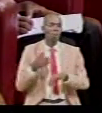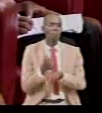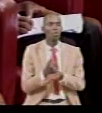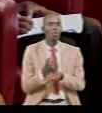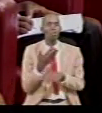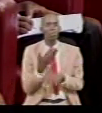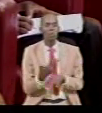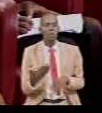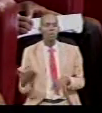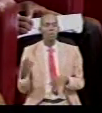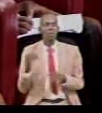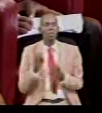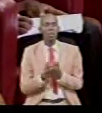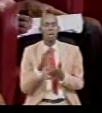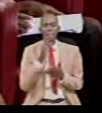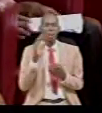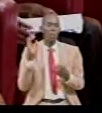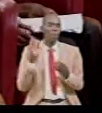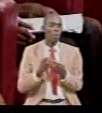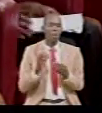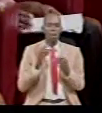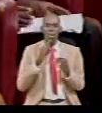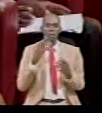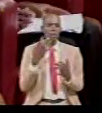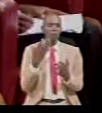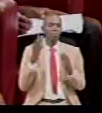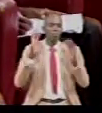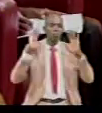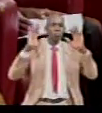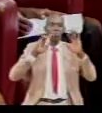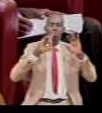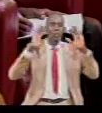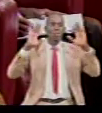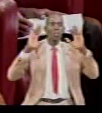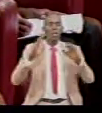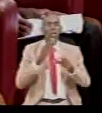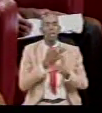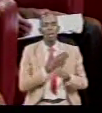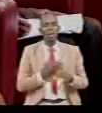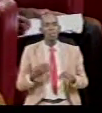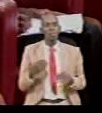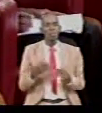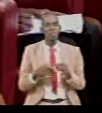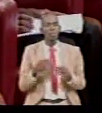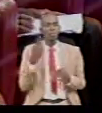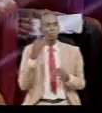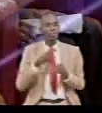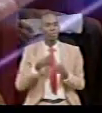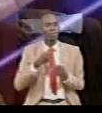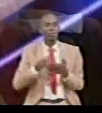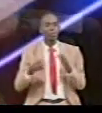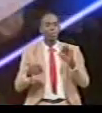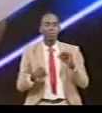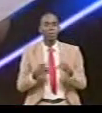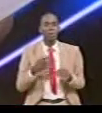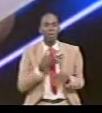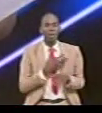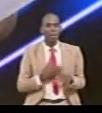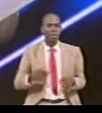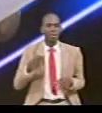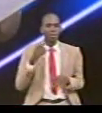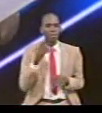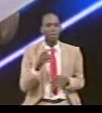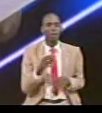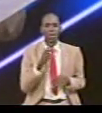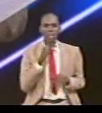being instructed out of the law. Verse 19, and it says, and thou art confident that thou